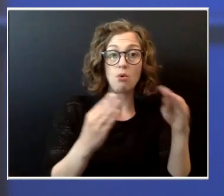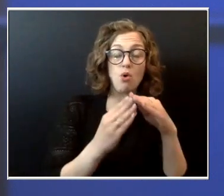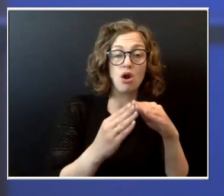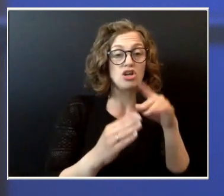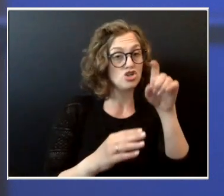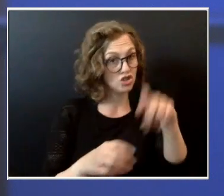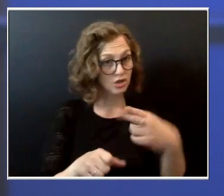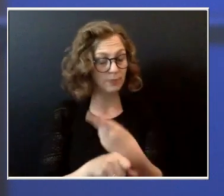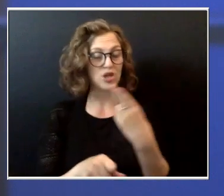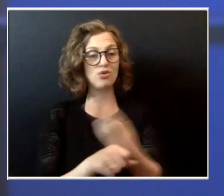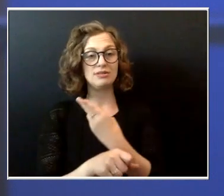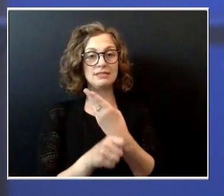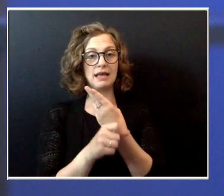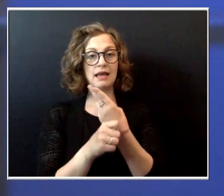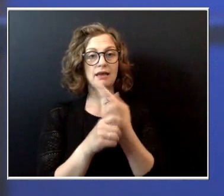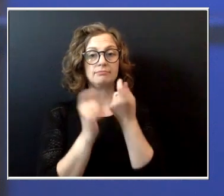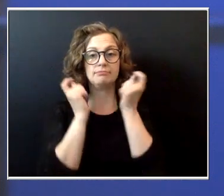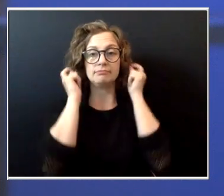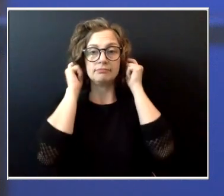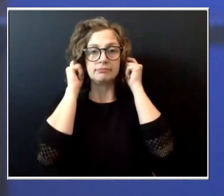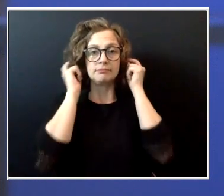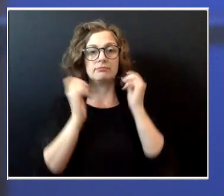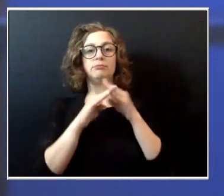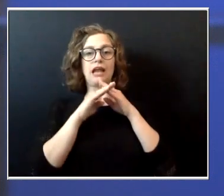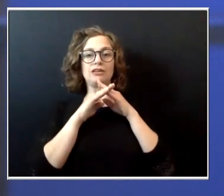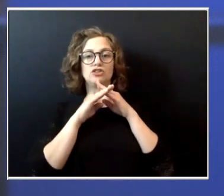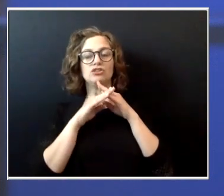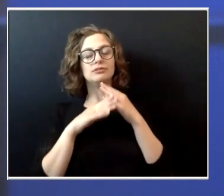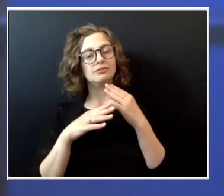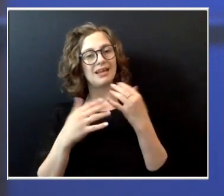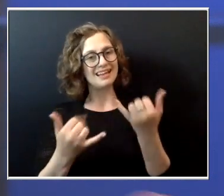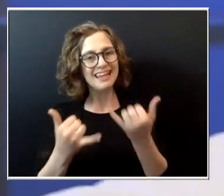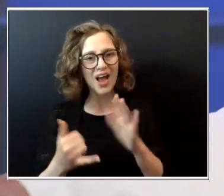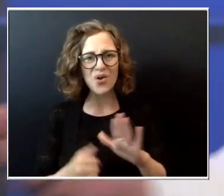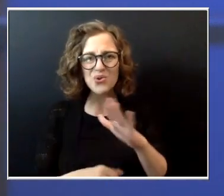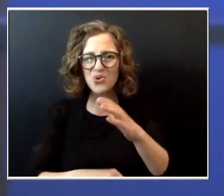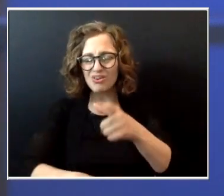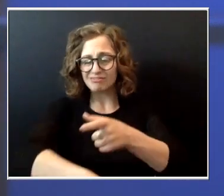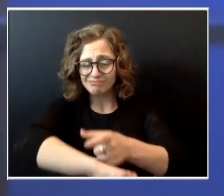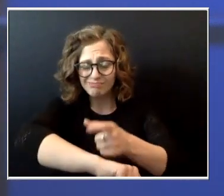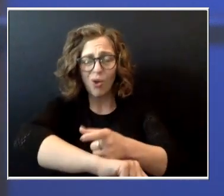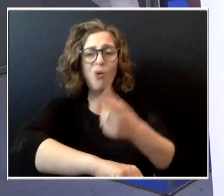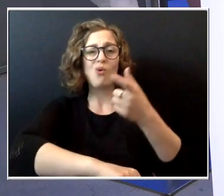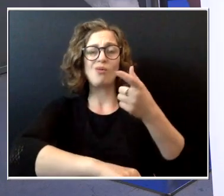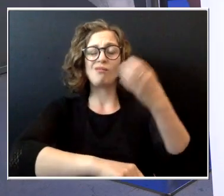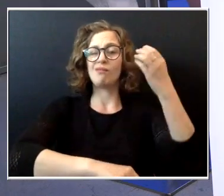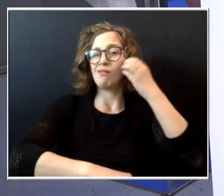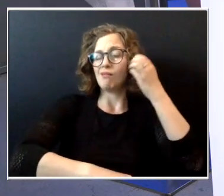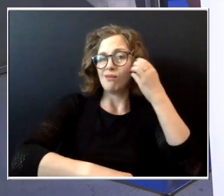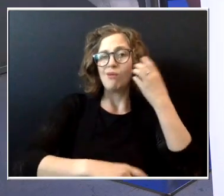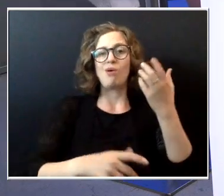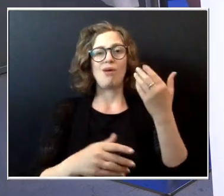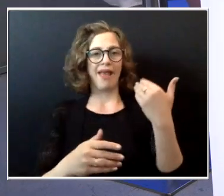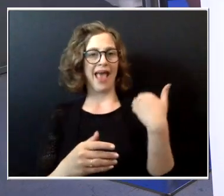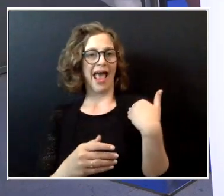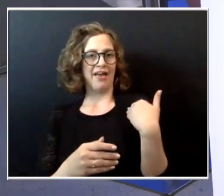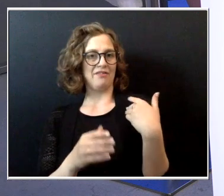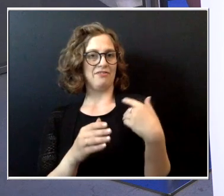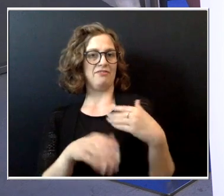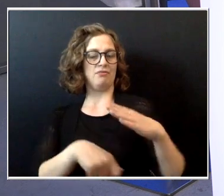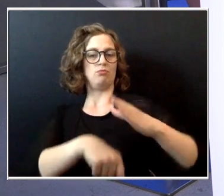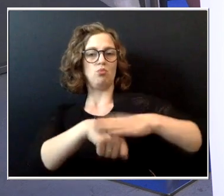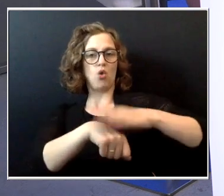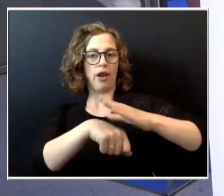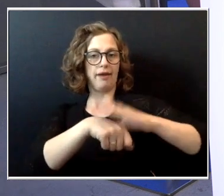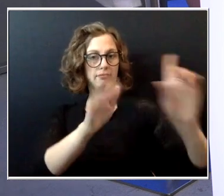and watches that can actually, they have decibel meters built in. You can see on your watch. It's on your watch. I do. No, it goes off it how goes loud off your at environment Arrowhead. is. Yeah.